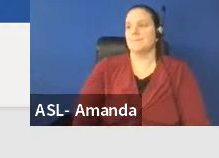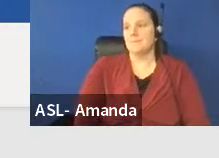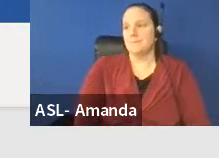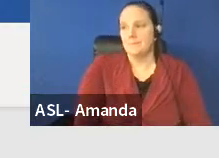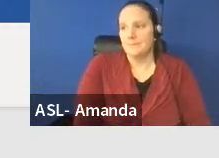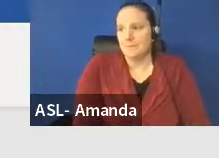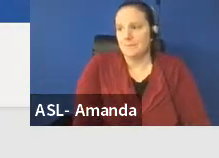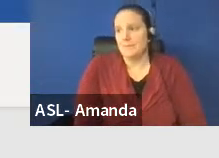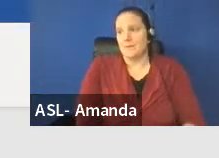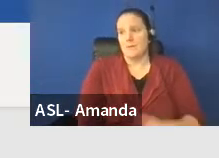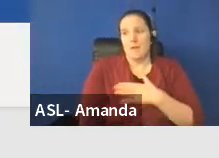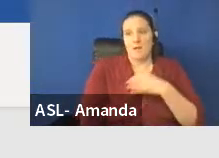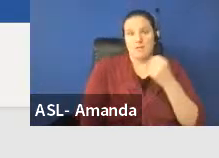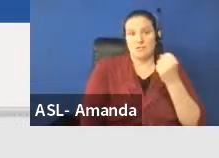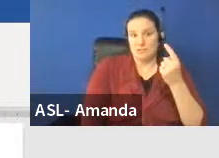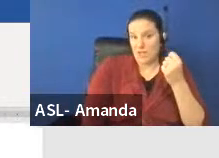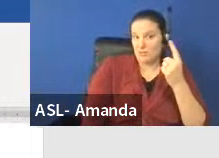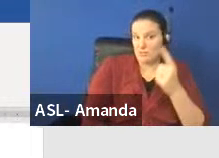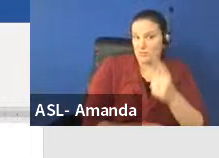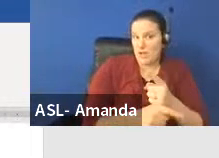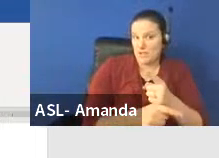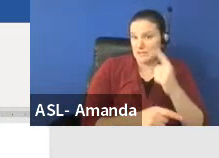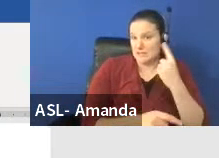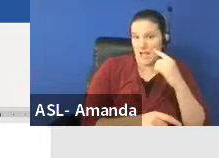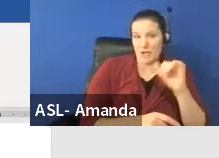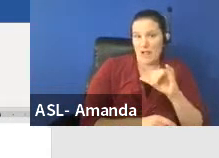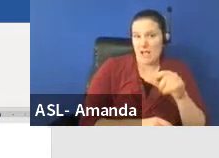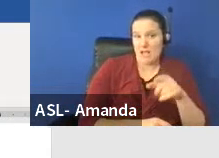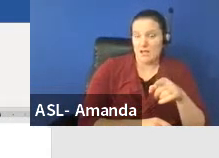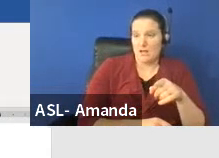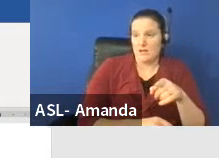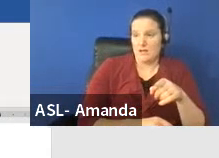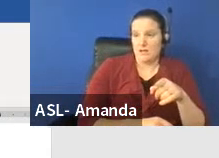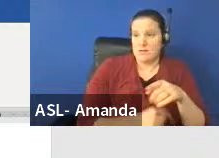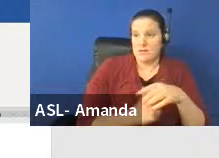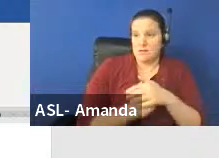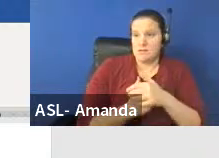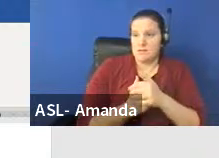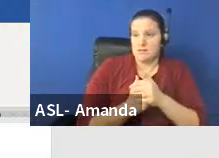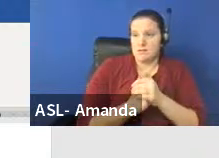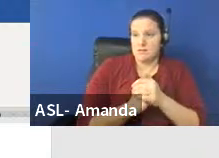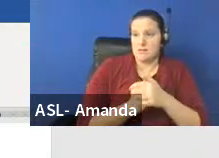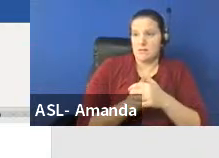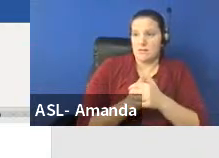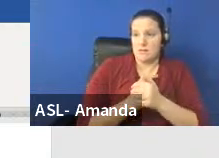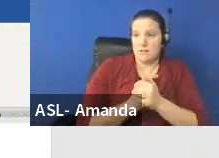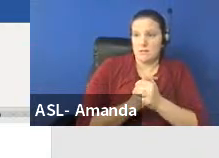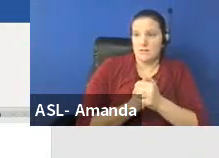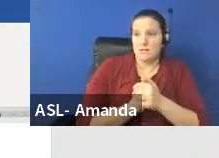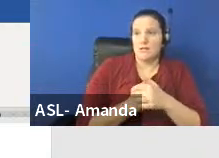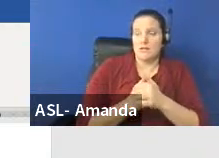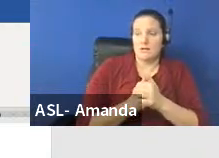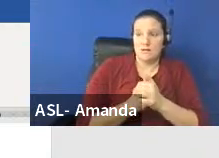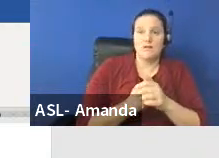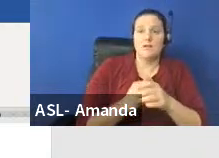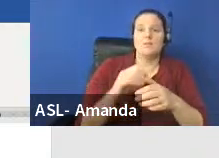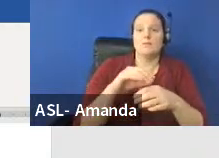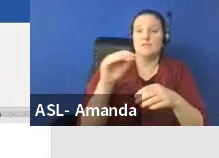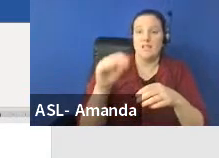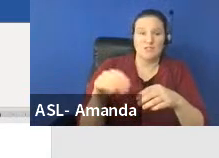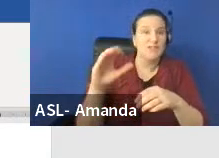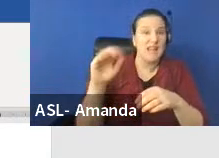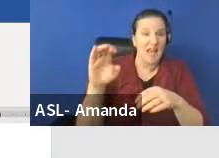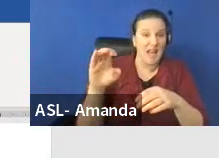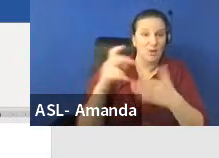But if I'm understanding this one correctly, it sounds like it's reading as, the percentages that the tarot program